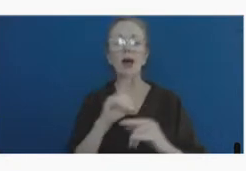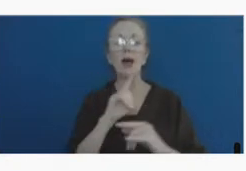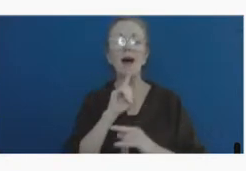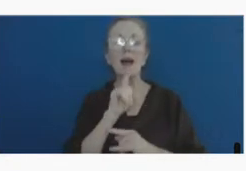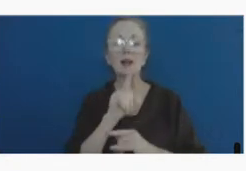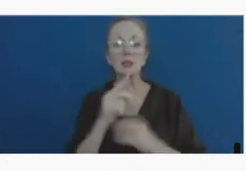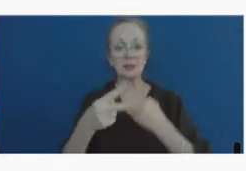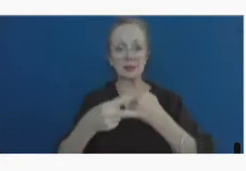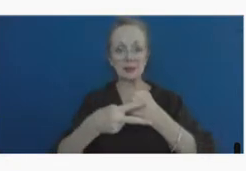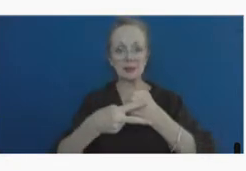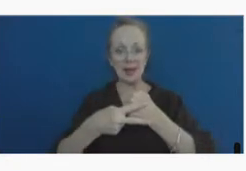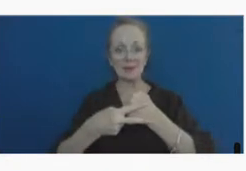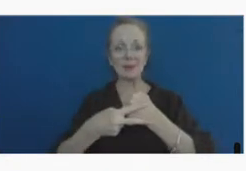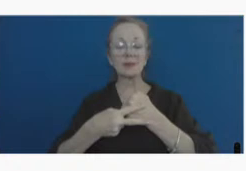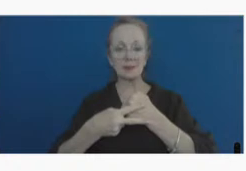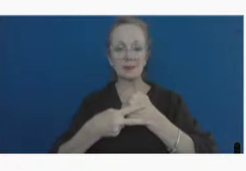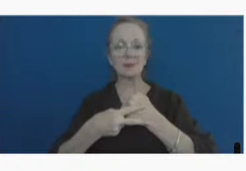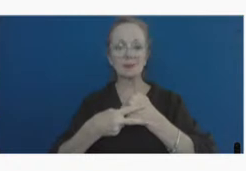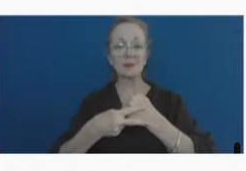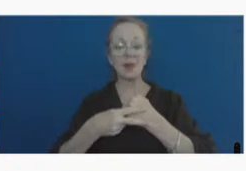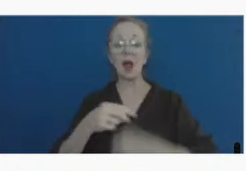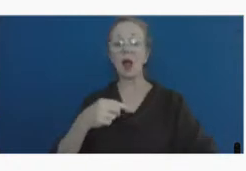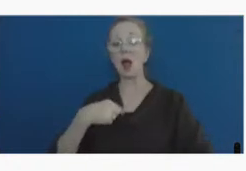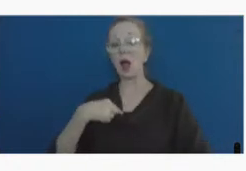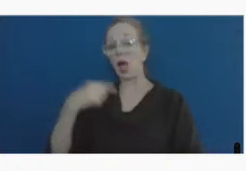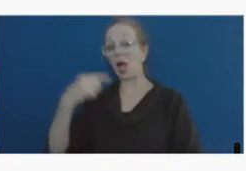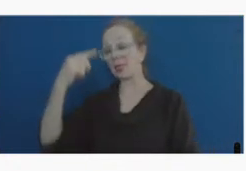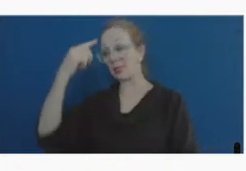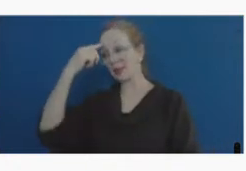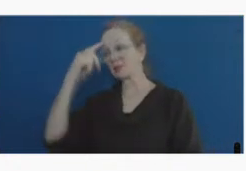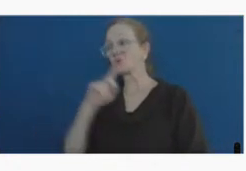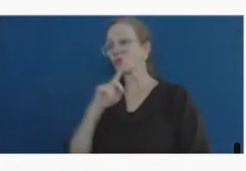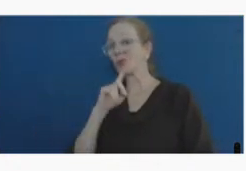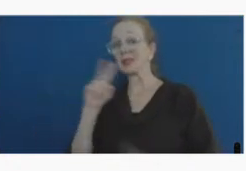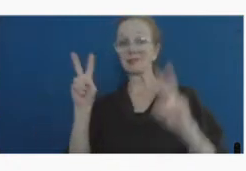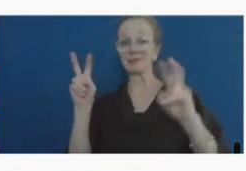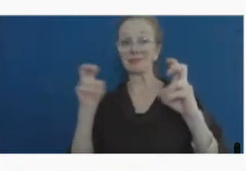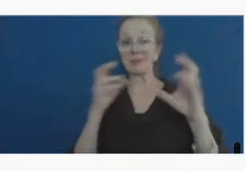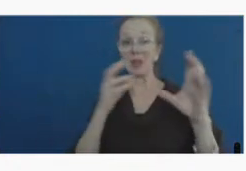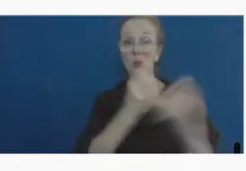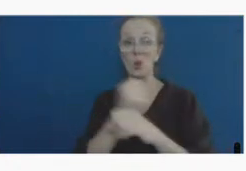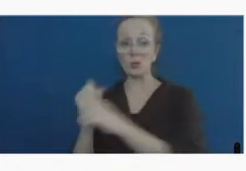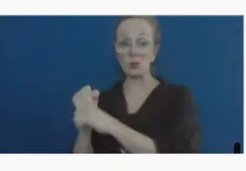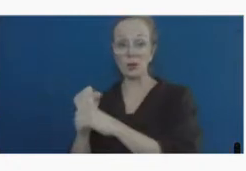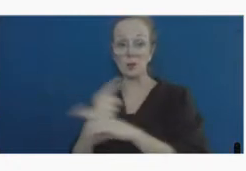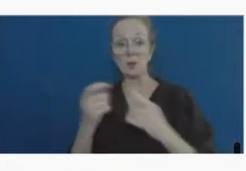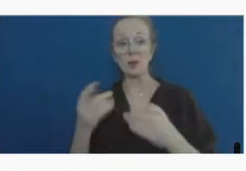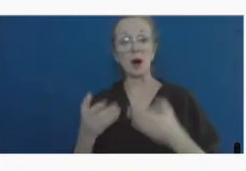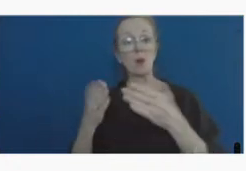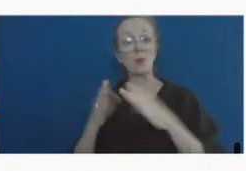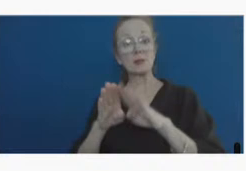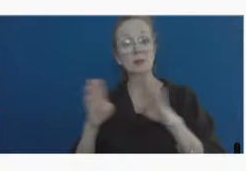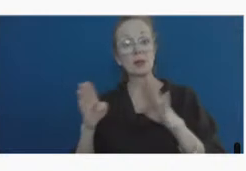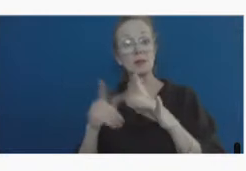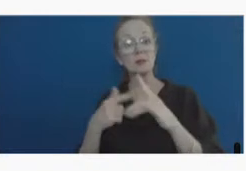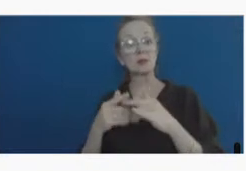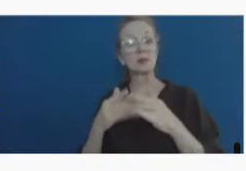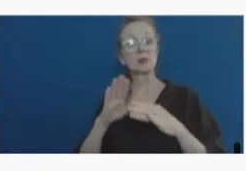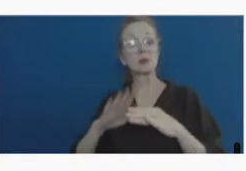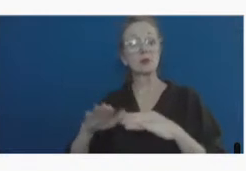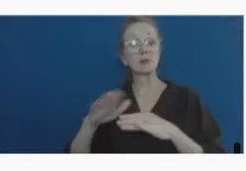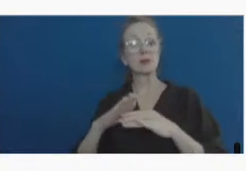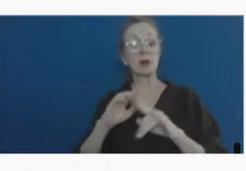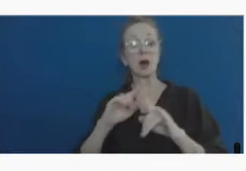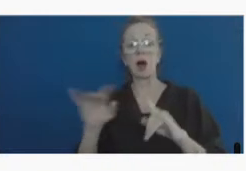the side. So. Right. And so I think this is very much a win-win in that it preserves open space, it preserves permeable surfaces, but also you